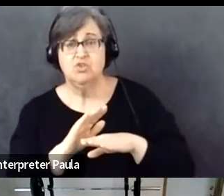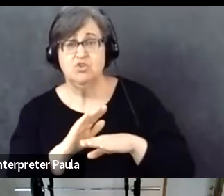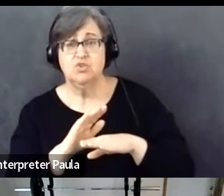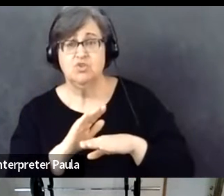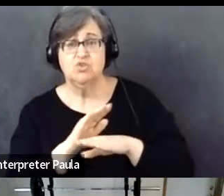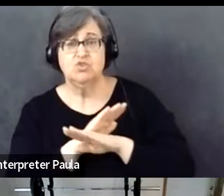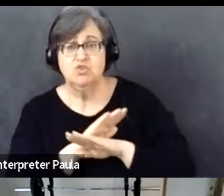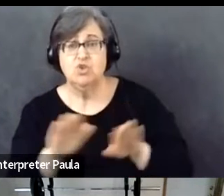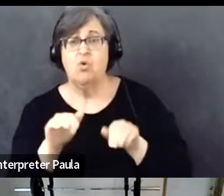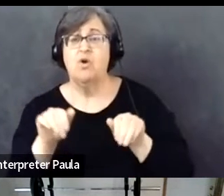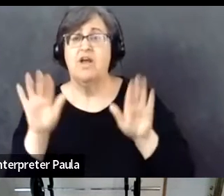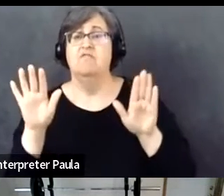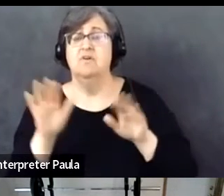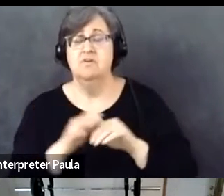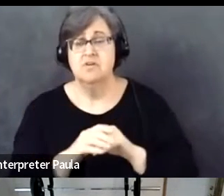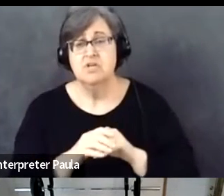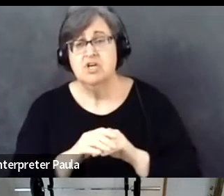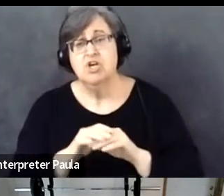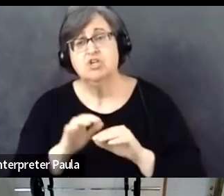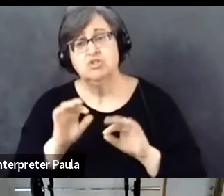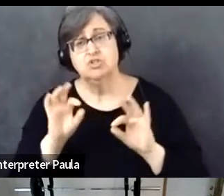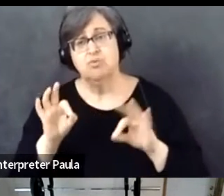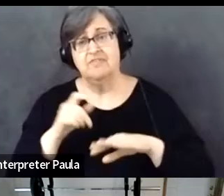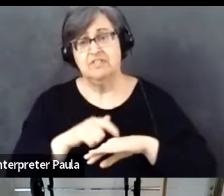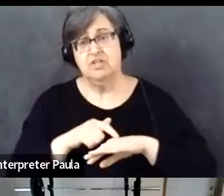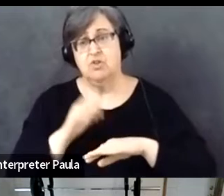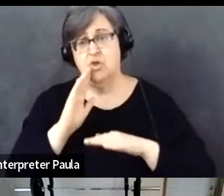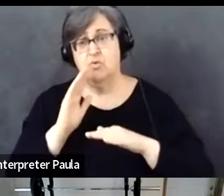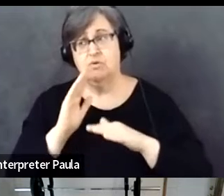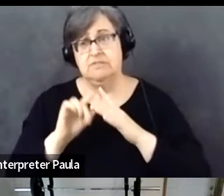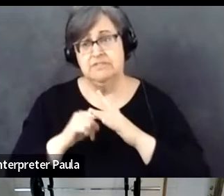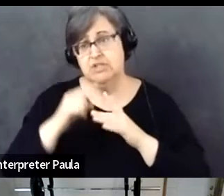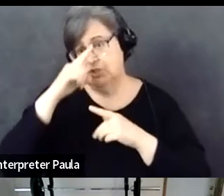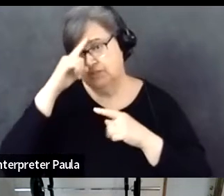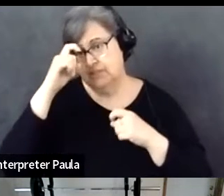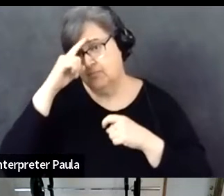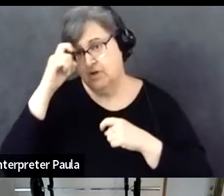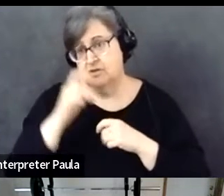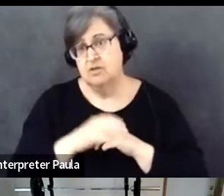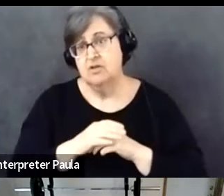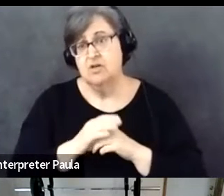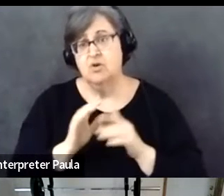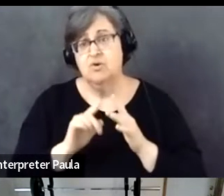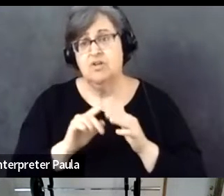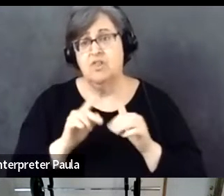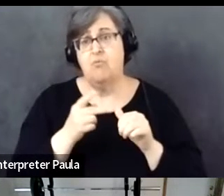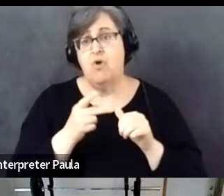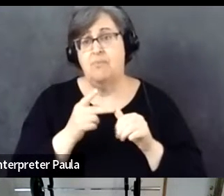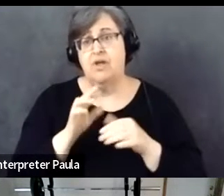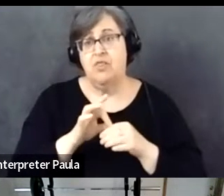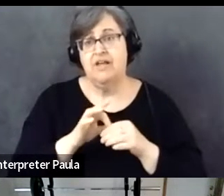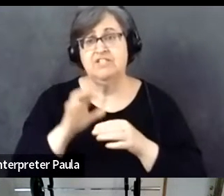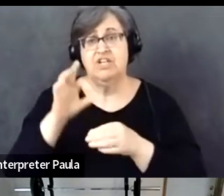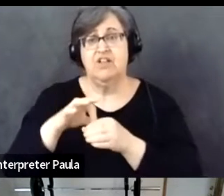give up, this is the perfect time. They're going into summer, they're going to go towards a primary election and then the election season.